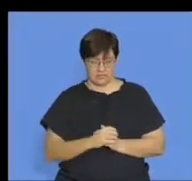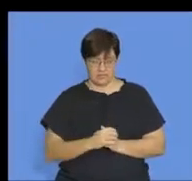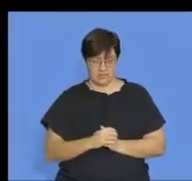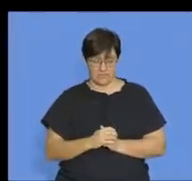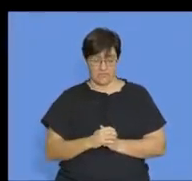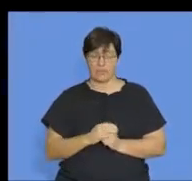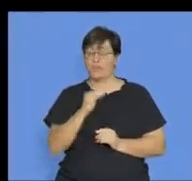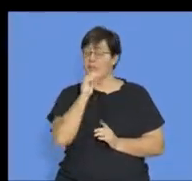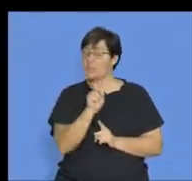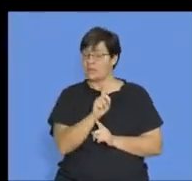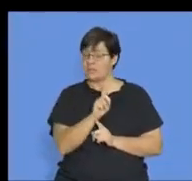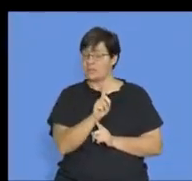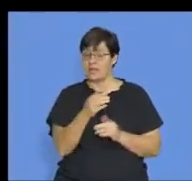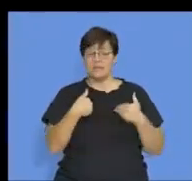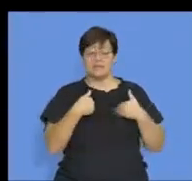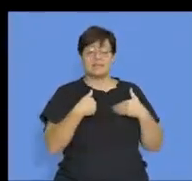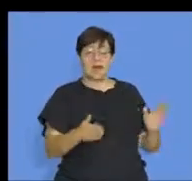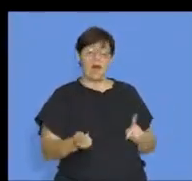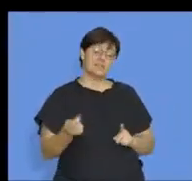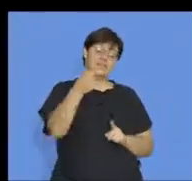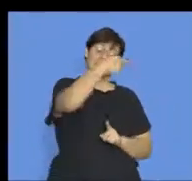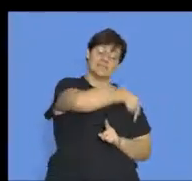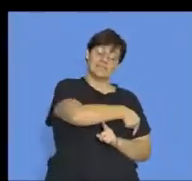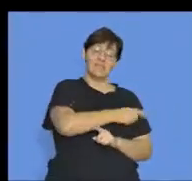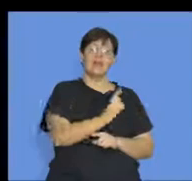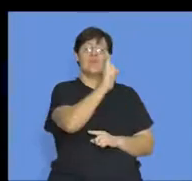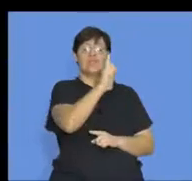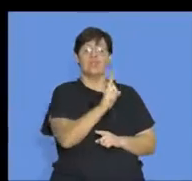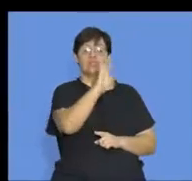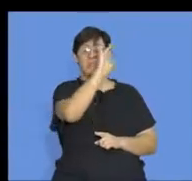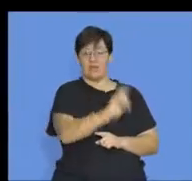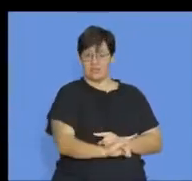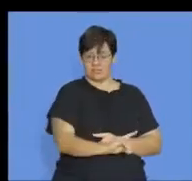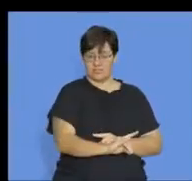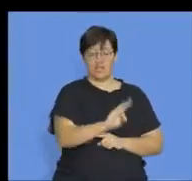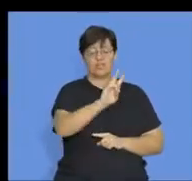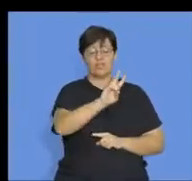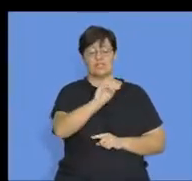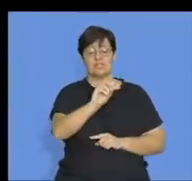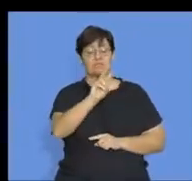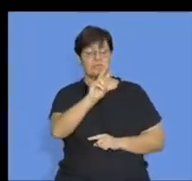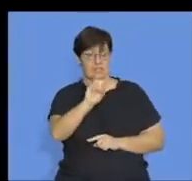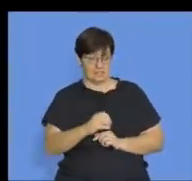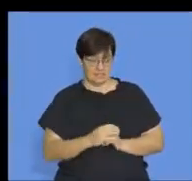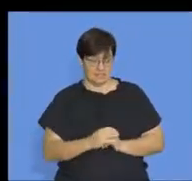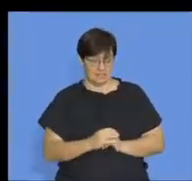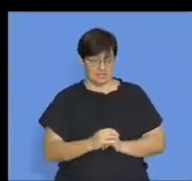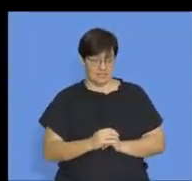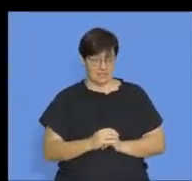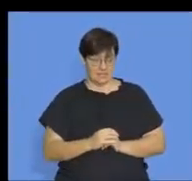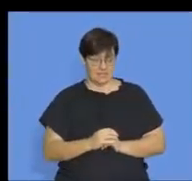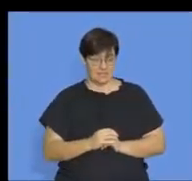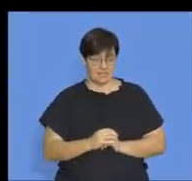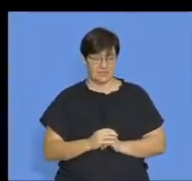2021, which means it started on the 1st of March 2020. So my